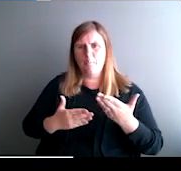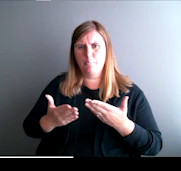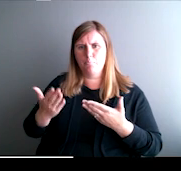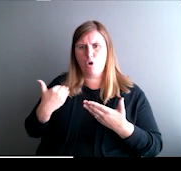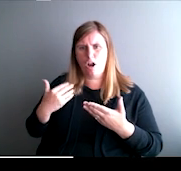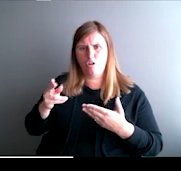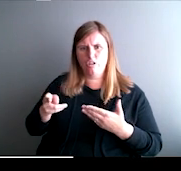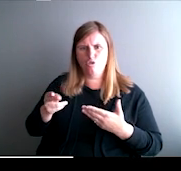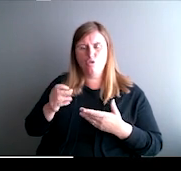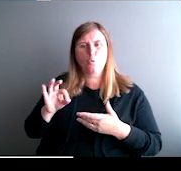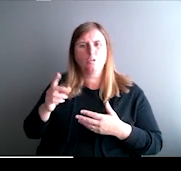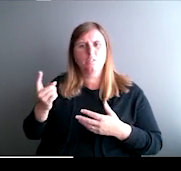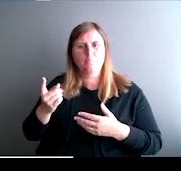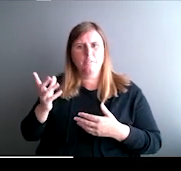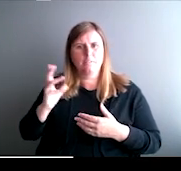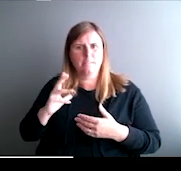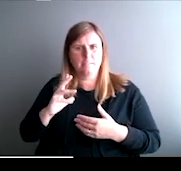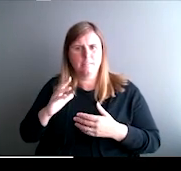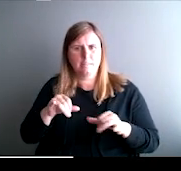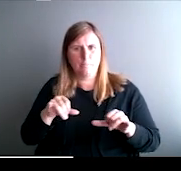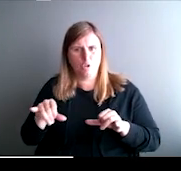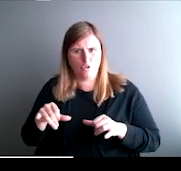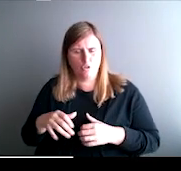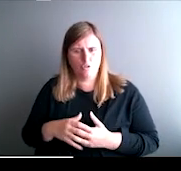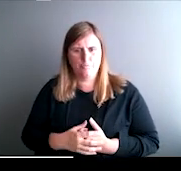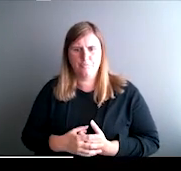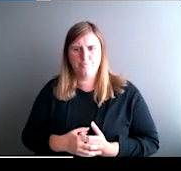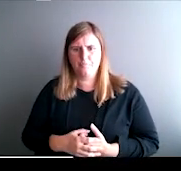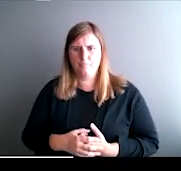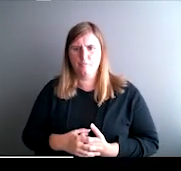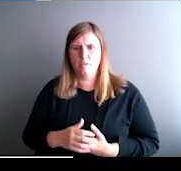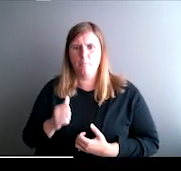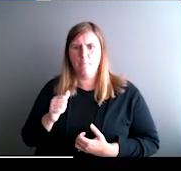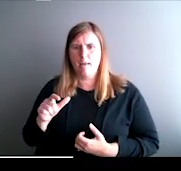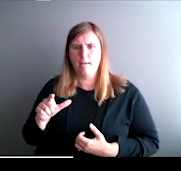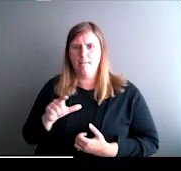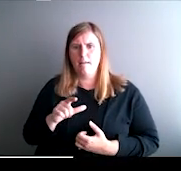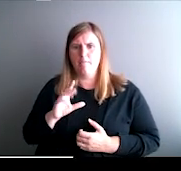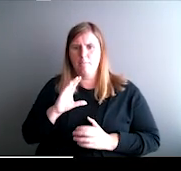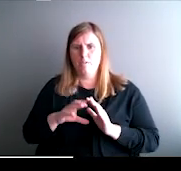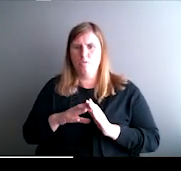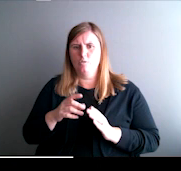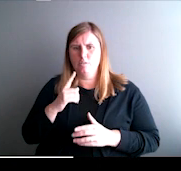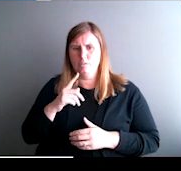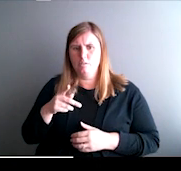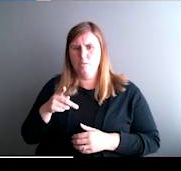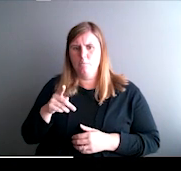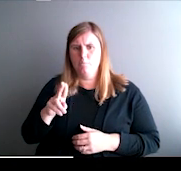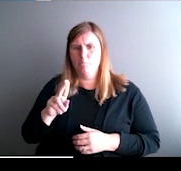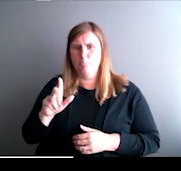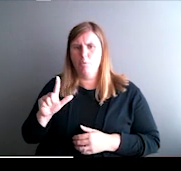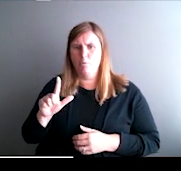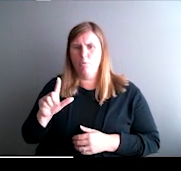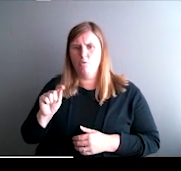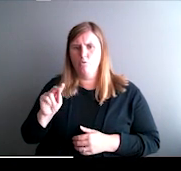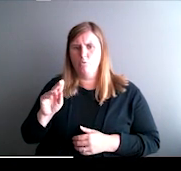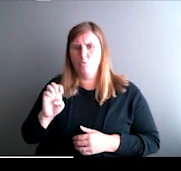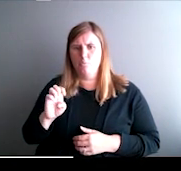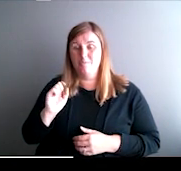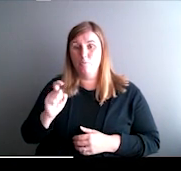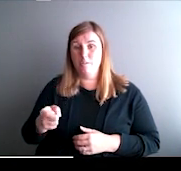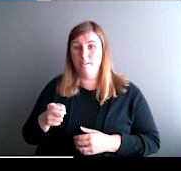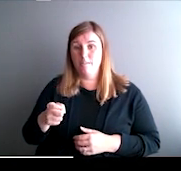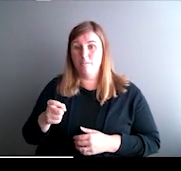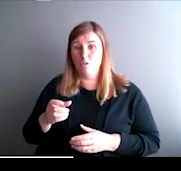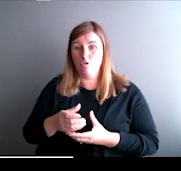something similar. On the back left picture, you see the pull tubes. What happens if you give the student